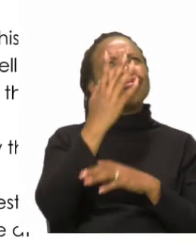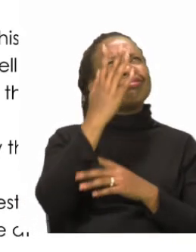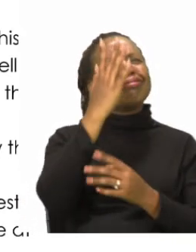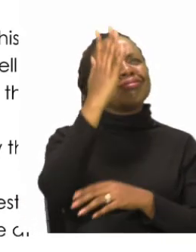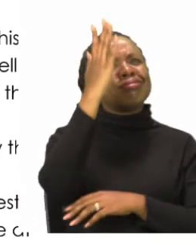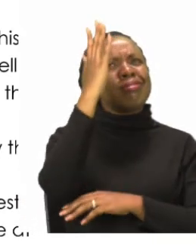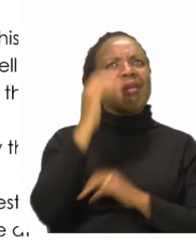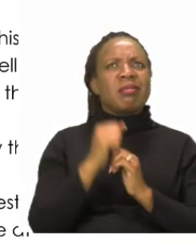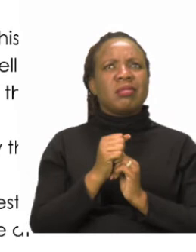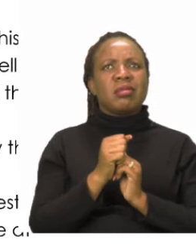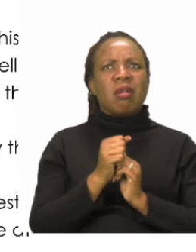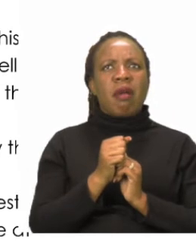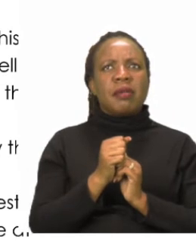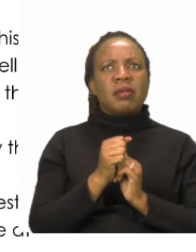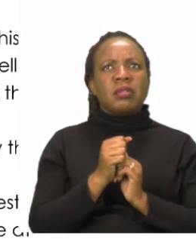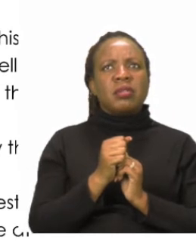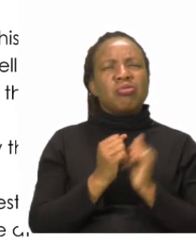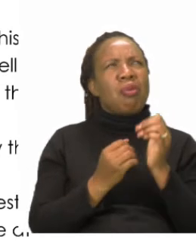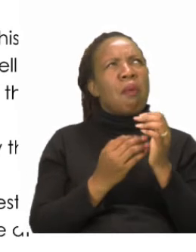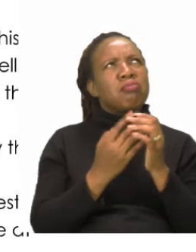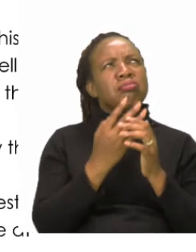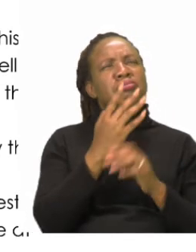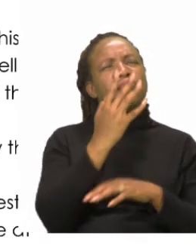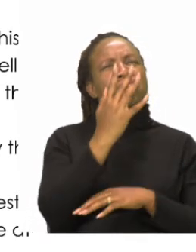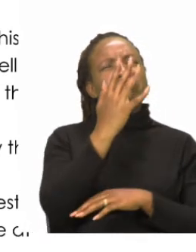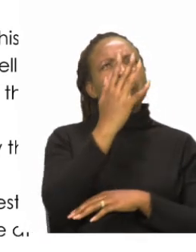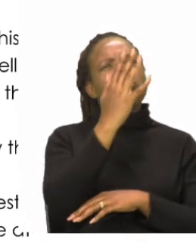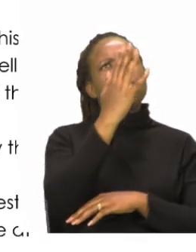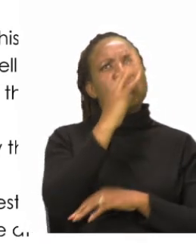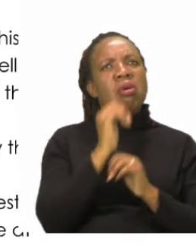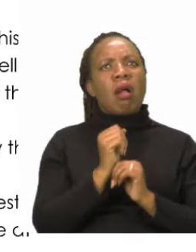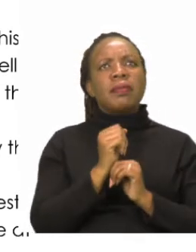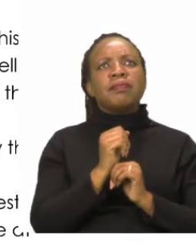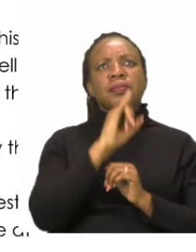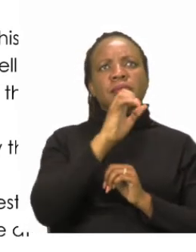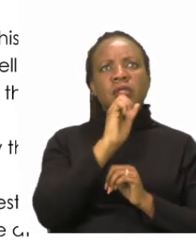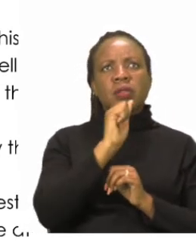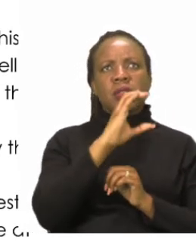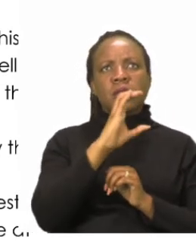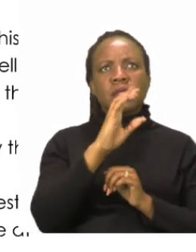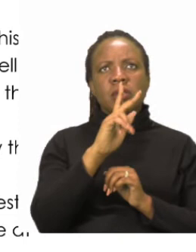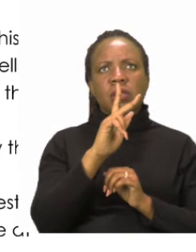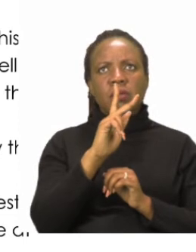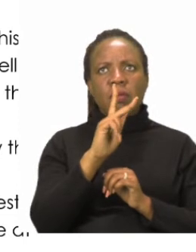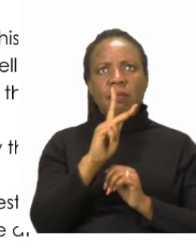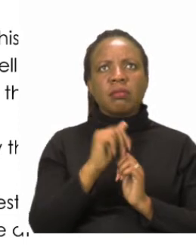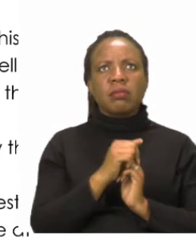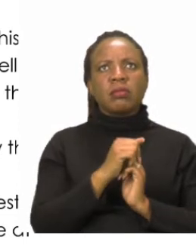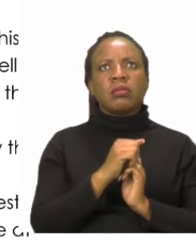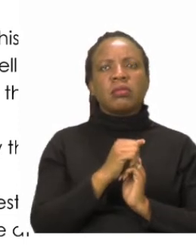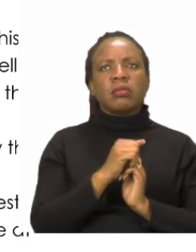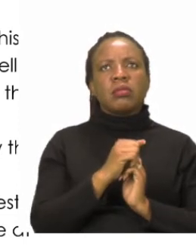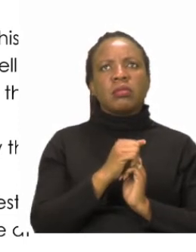while, the beanstalk stopped, and Jack reached a strange land with a